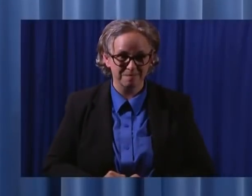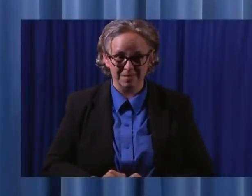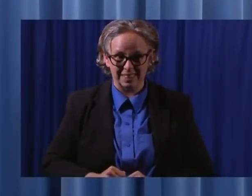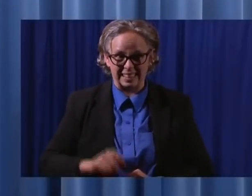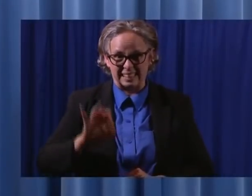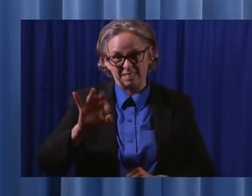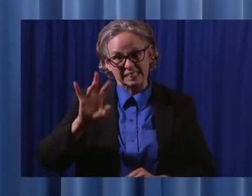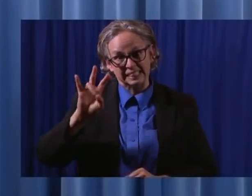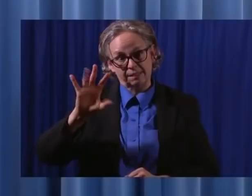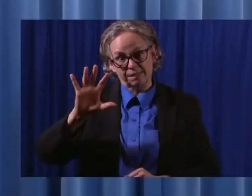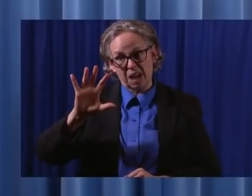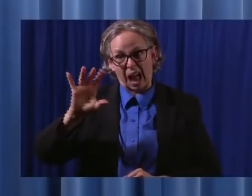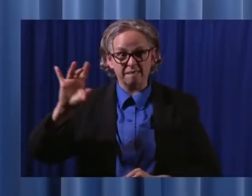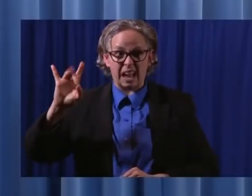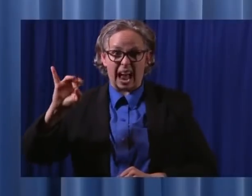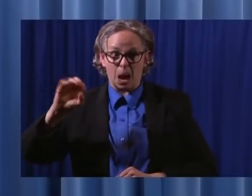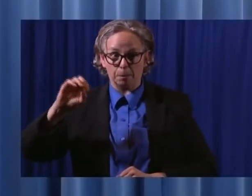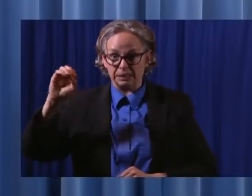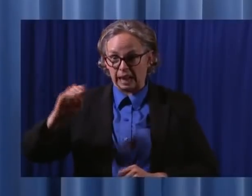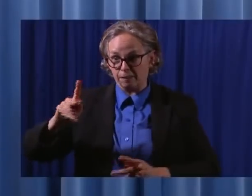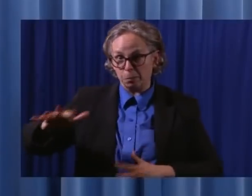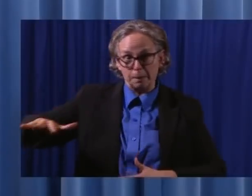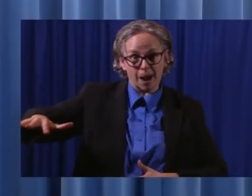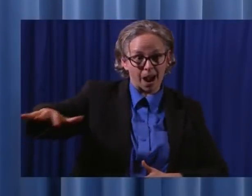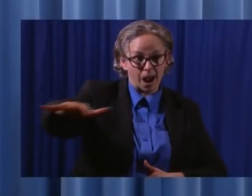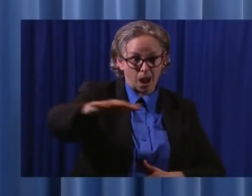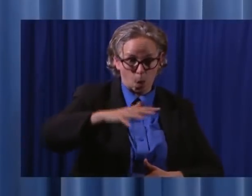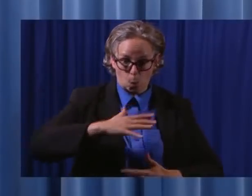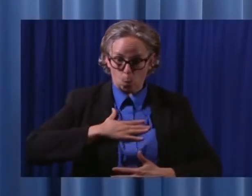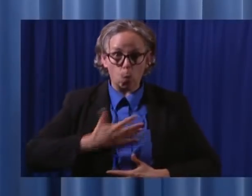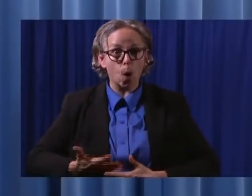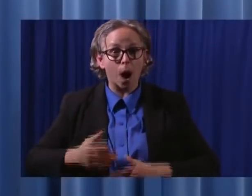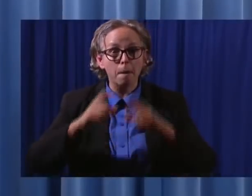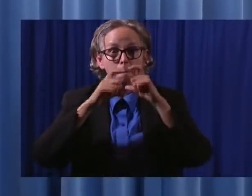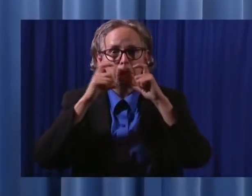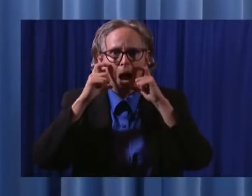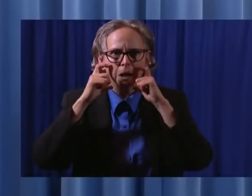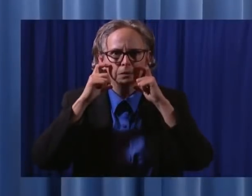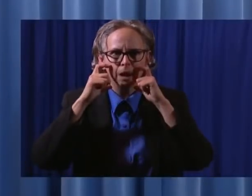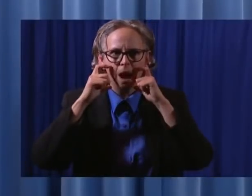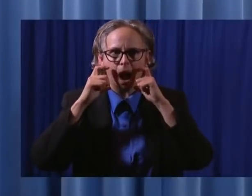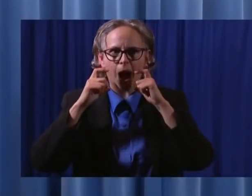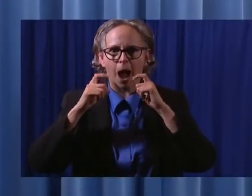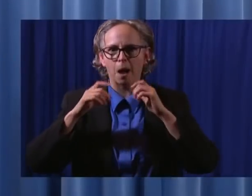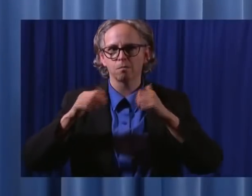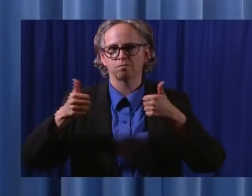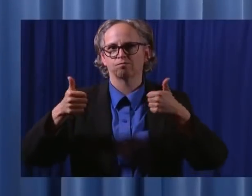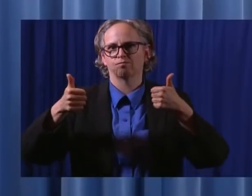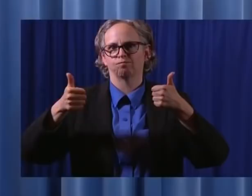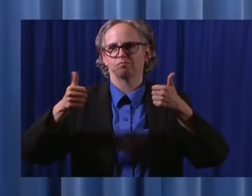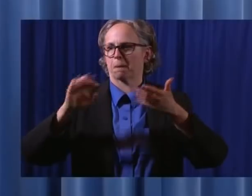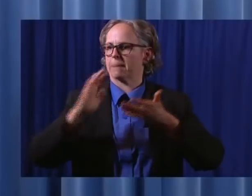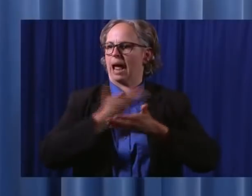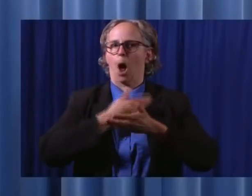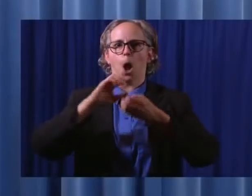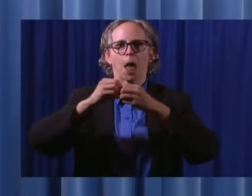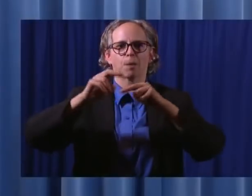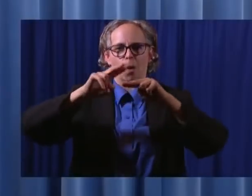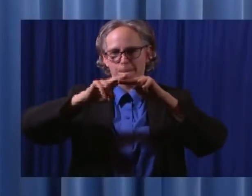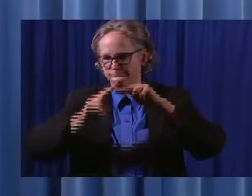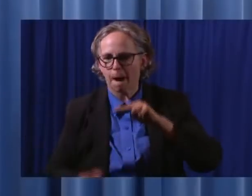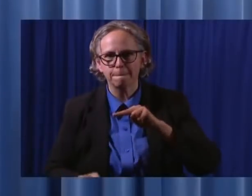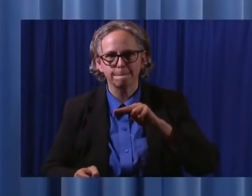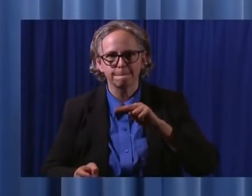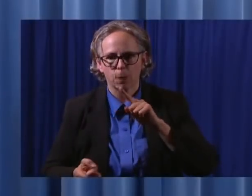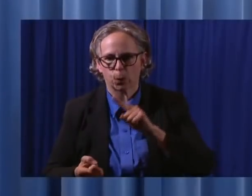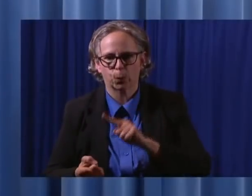are out in public who are wearing this mask, we are going to see these numbers get better. And